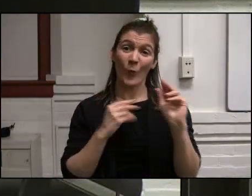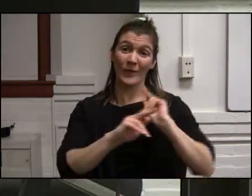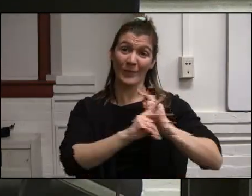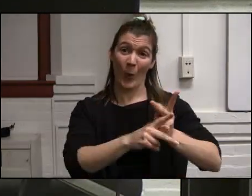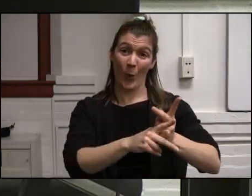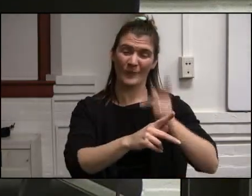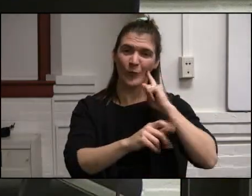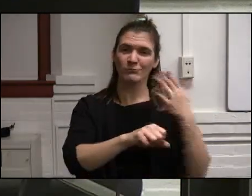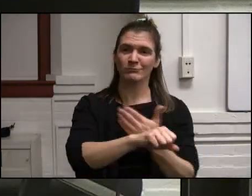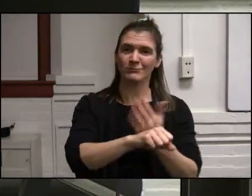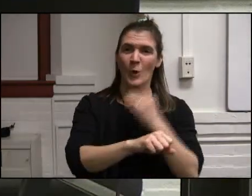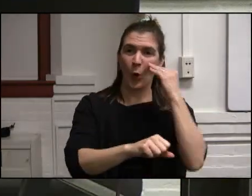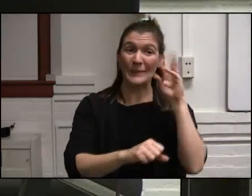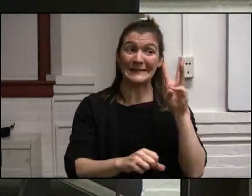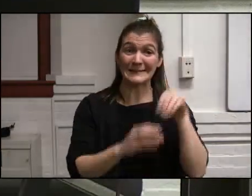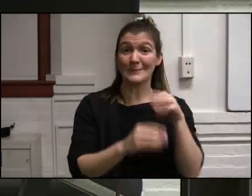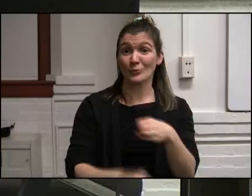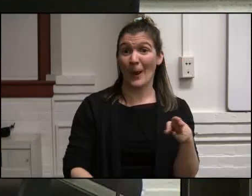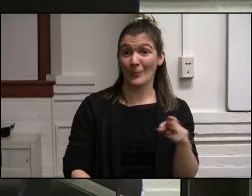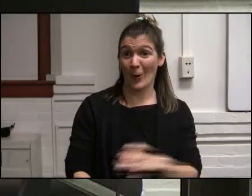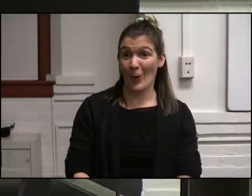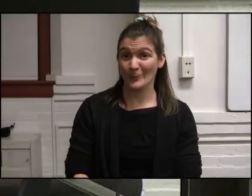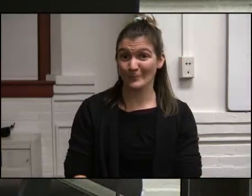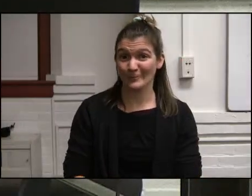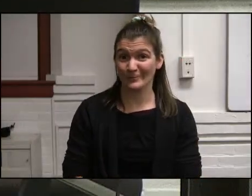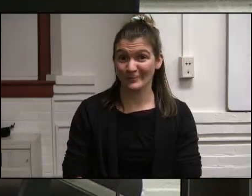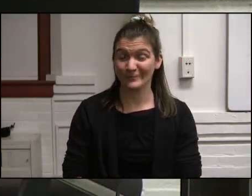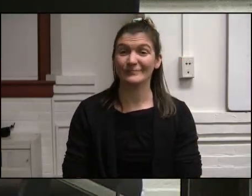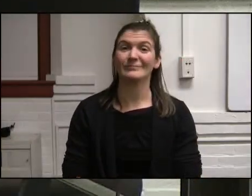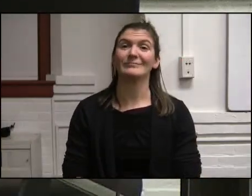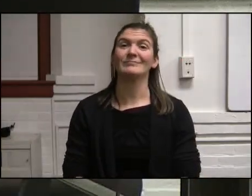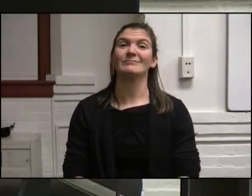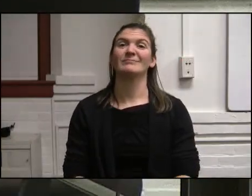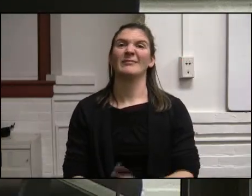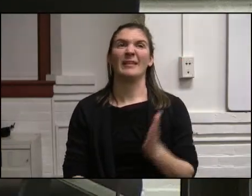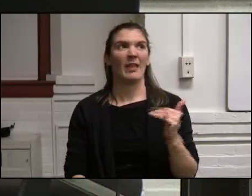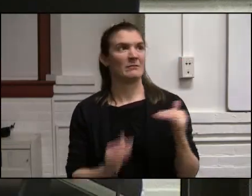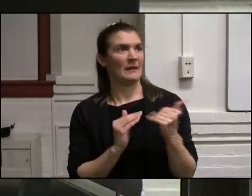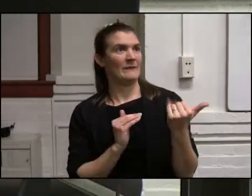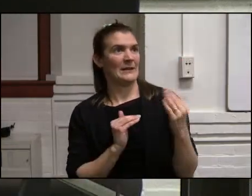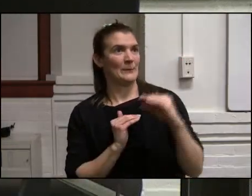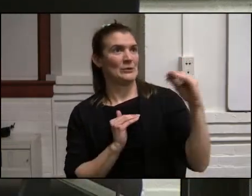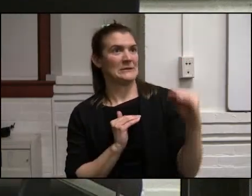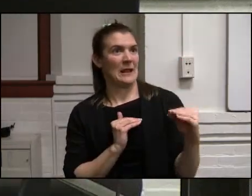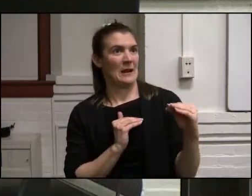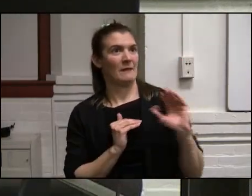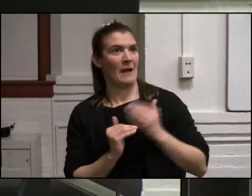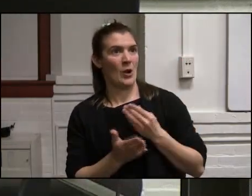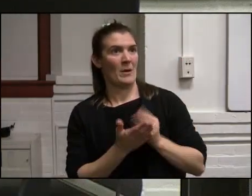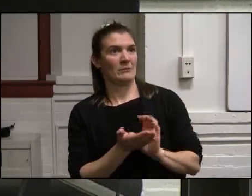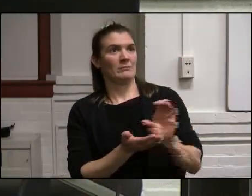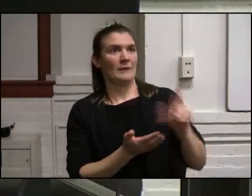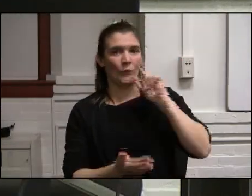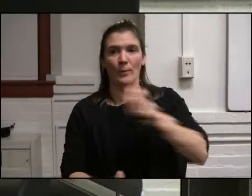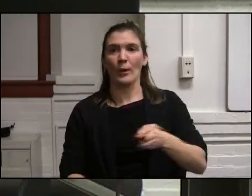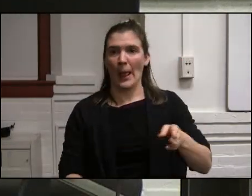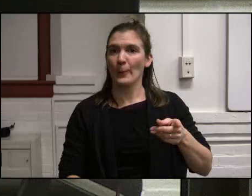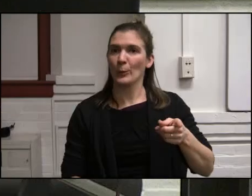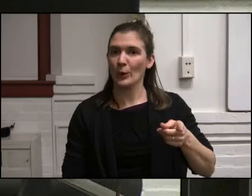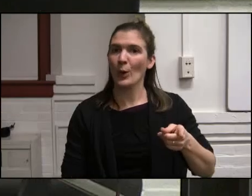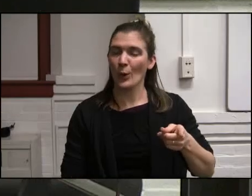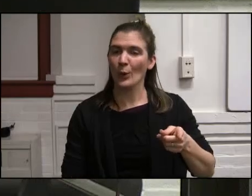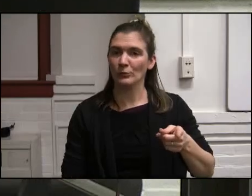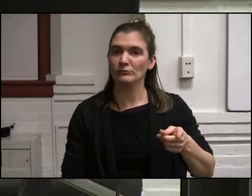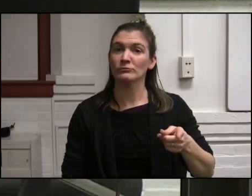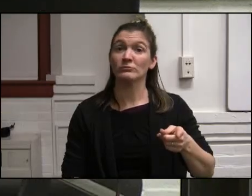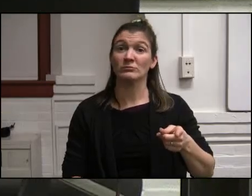loans, 6 in Brattleboro, and that's so 15% of the loans have been in Brattleboro,